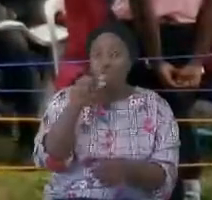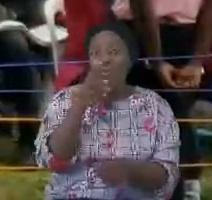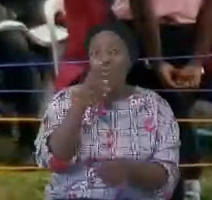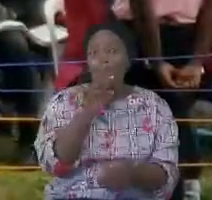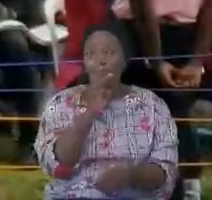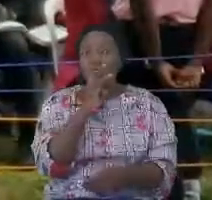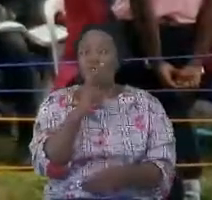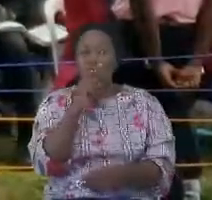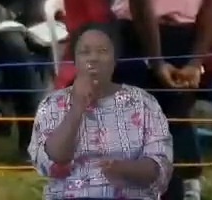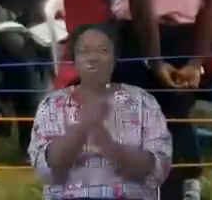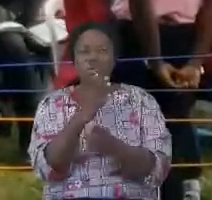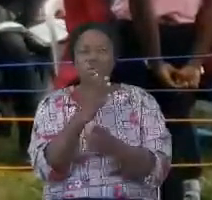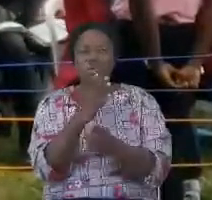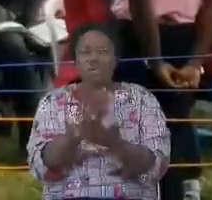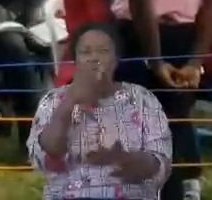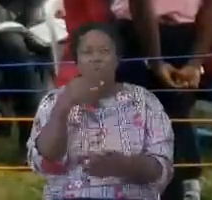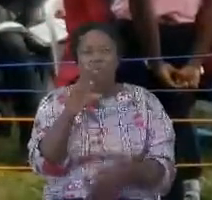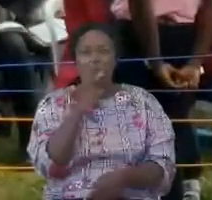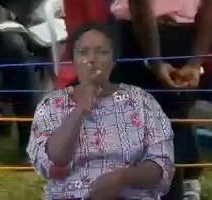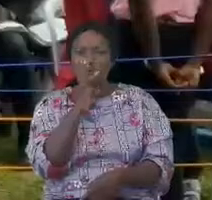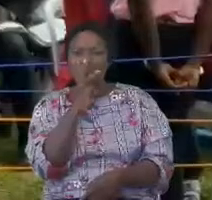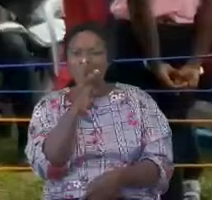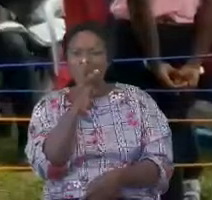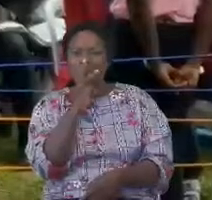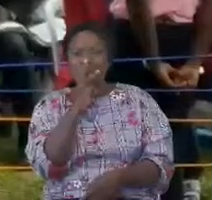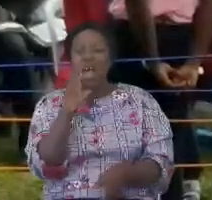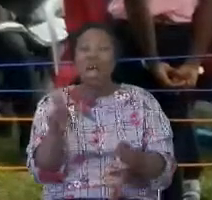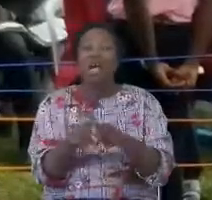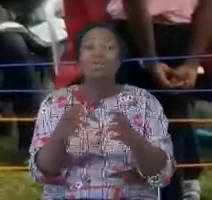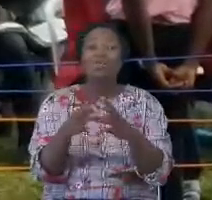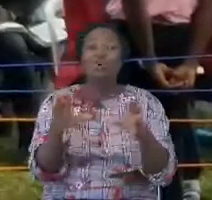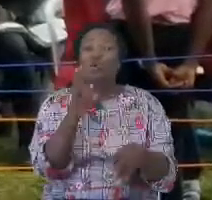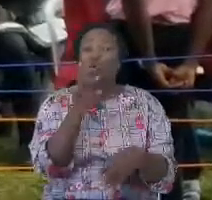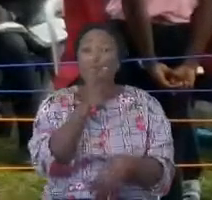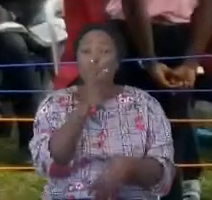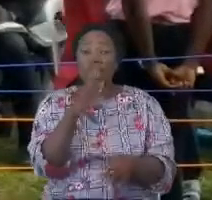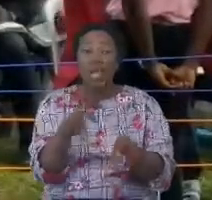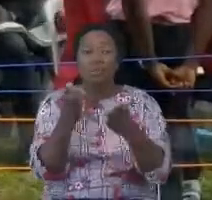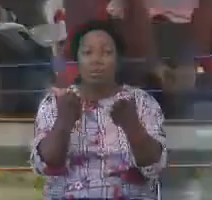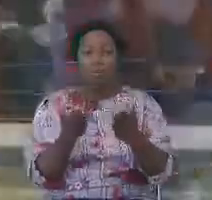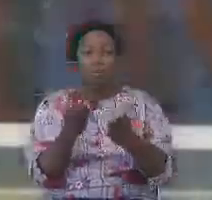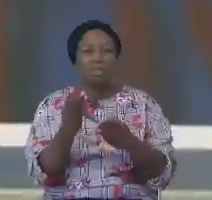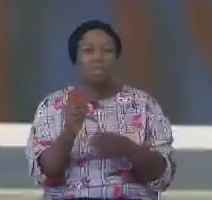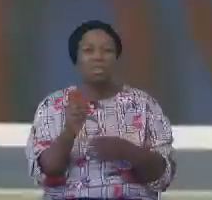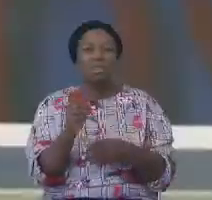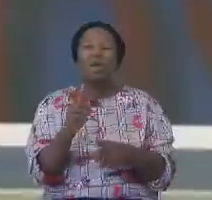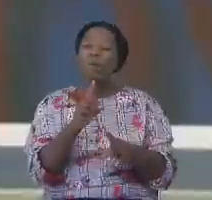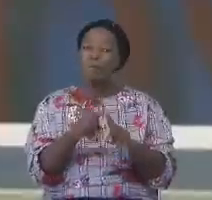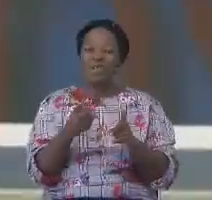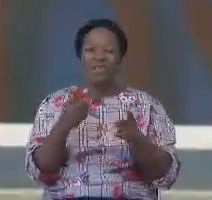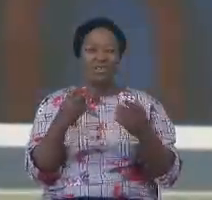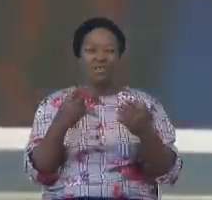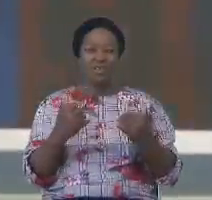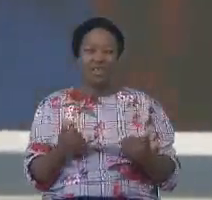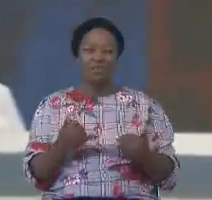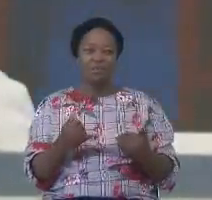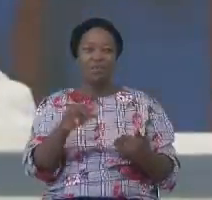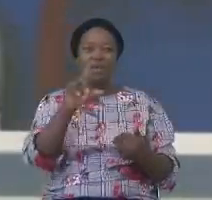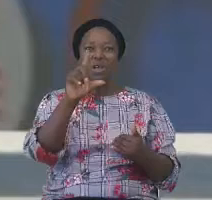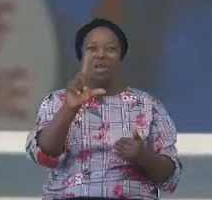everything not only drop of water not only a glass of water as much